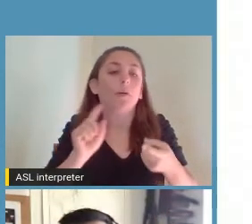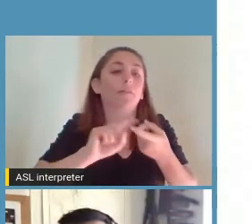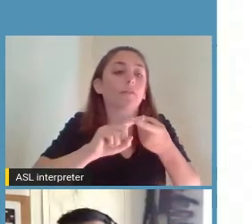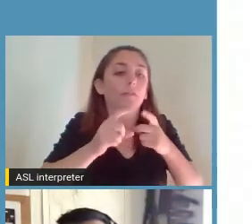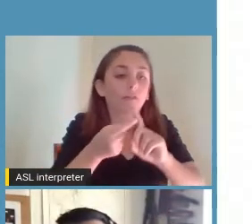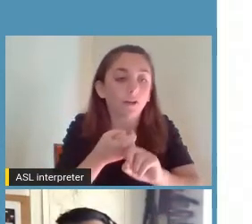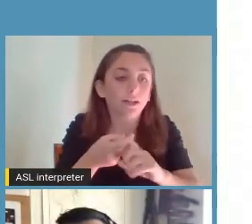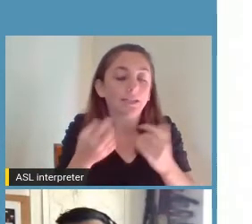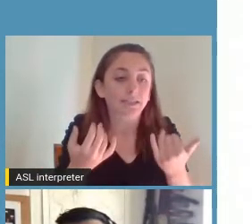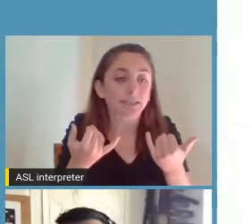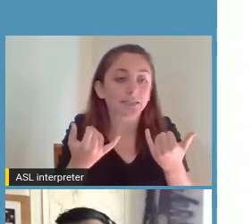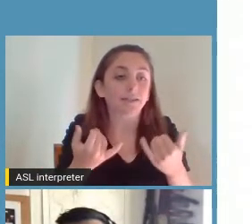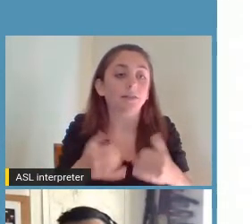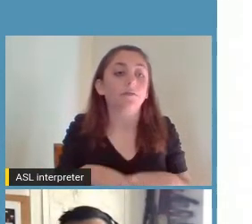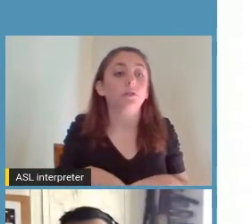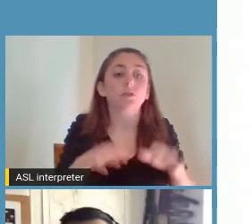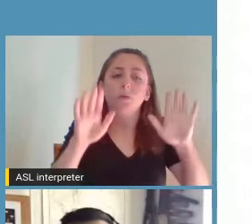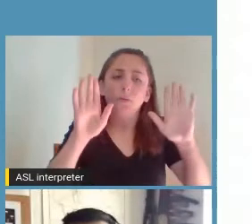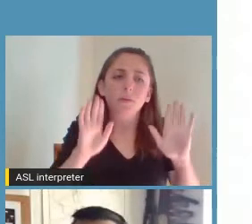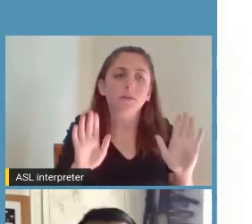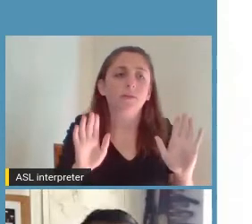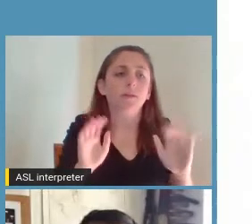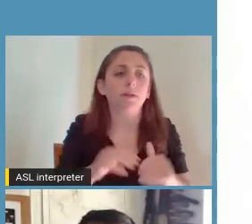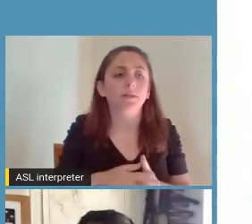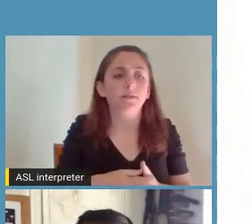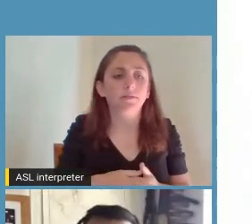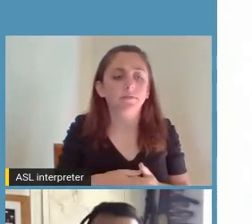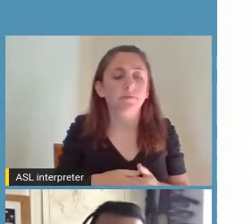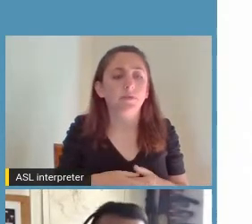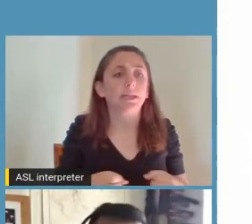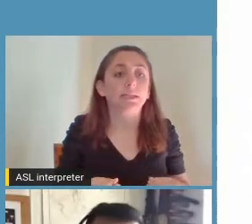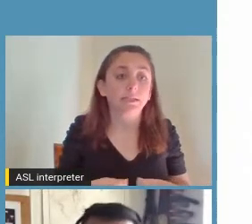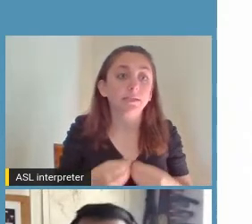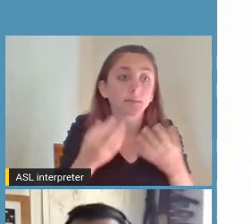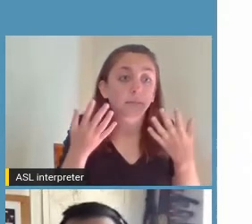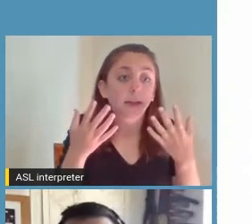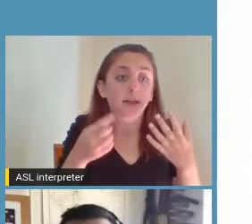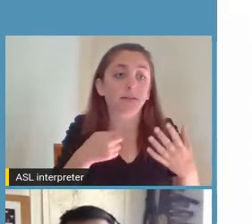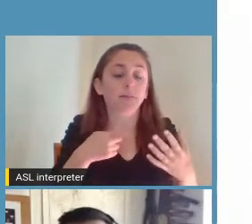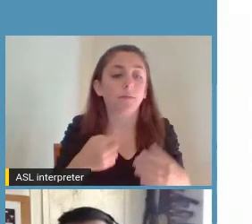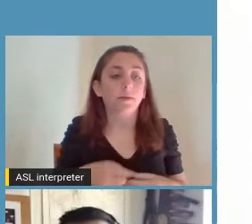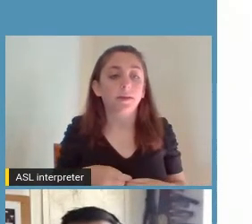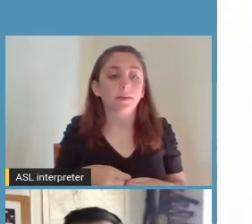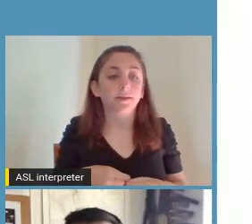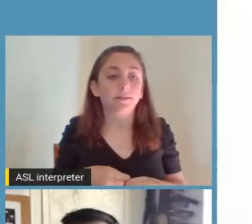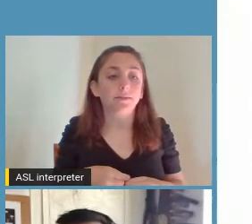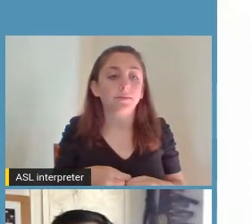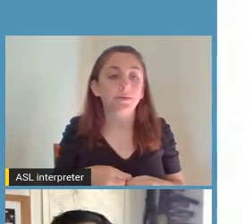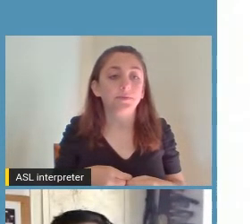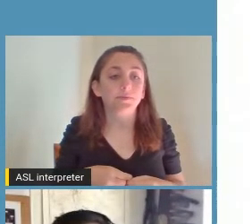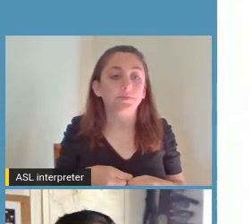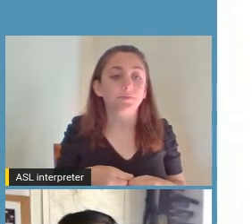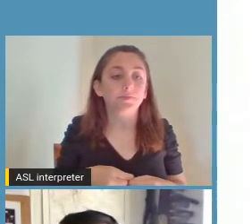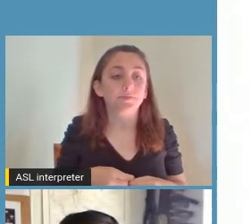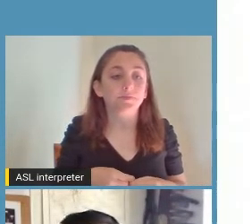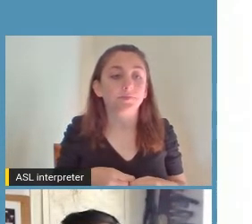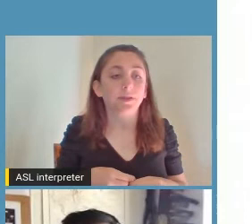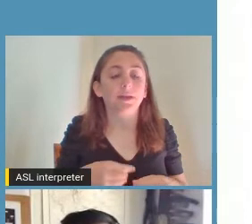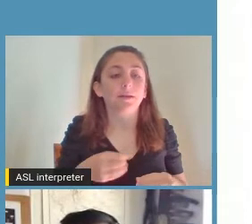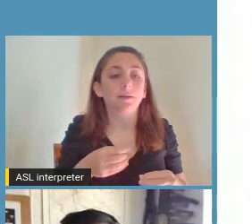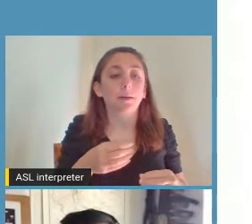that that story was out there and it really inspired me. I was never a runner, so that wasn't my